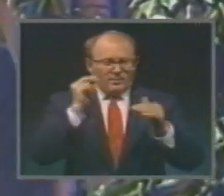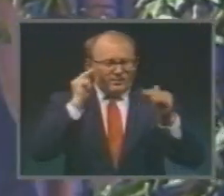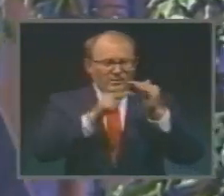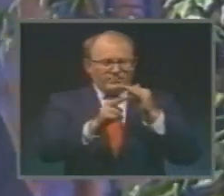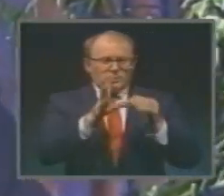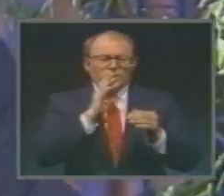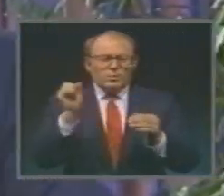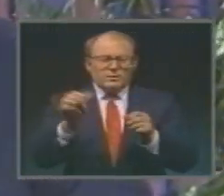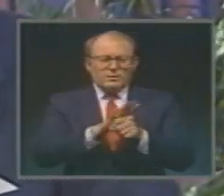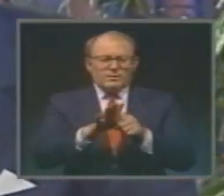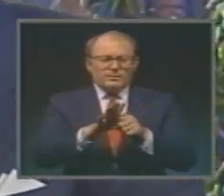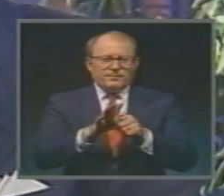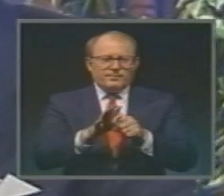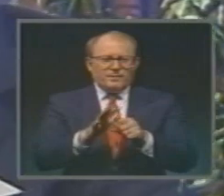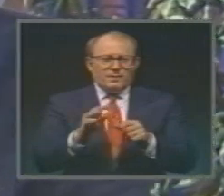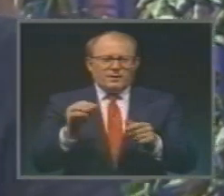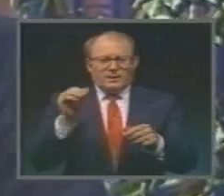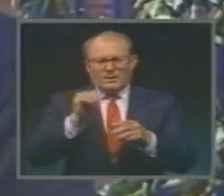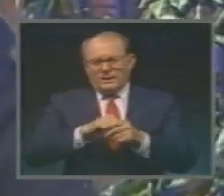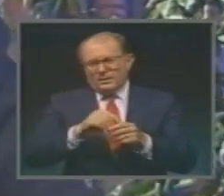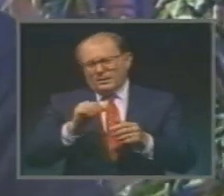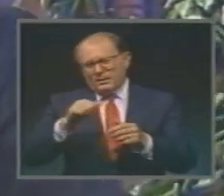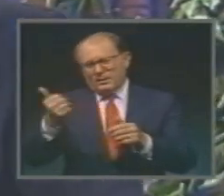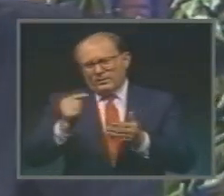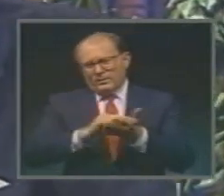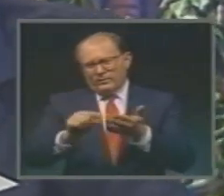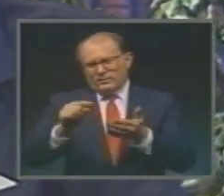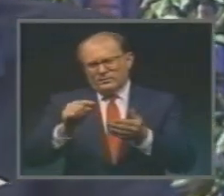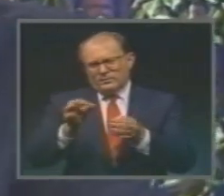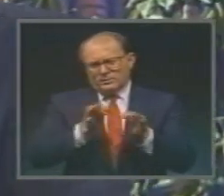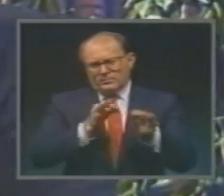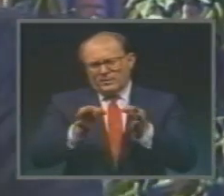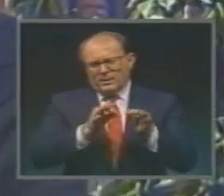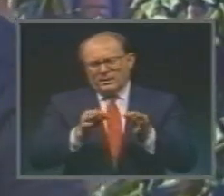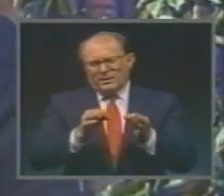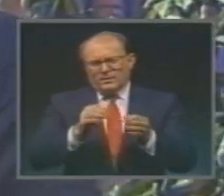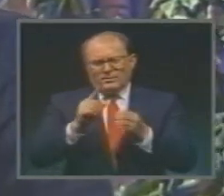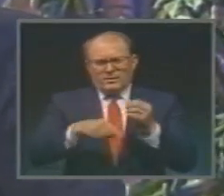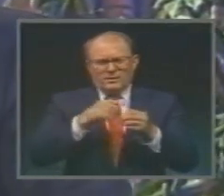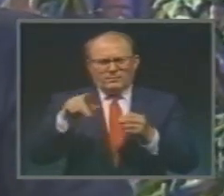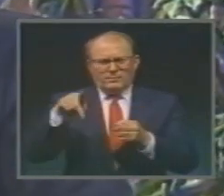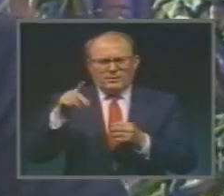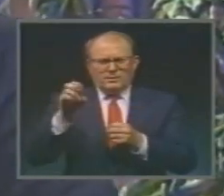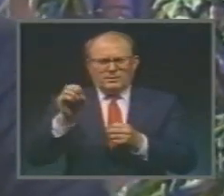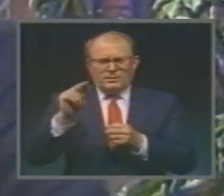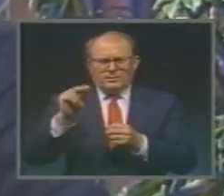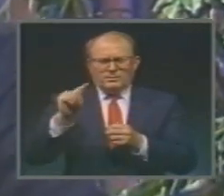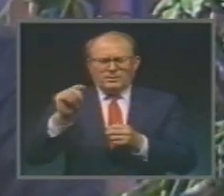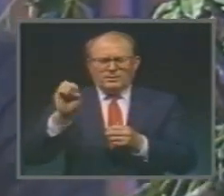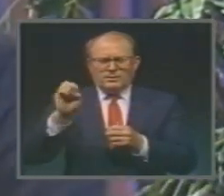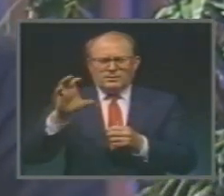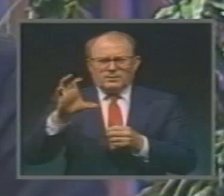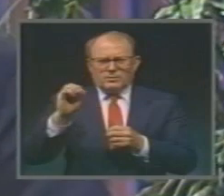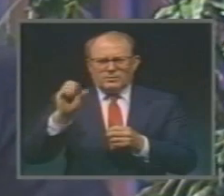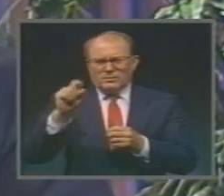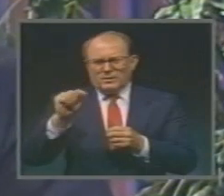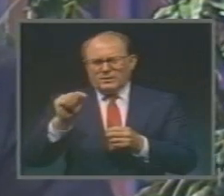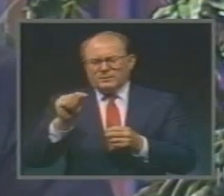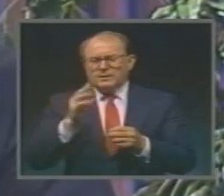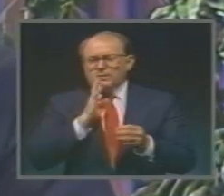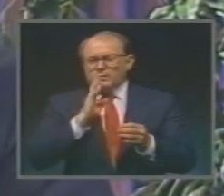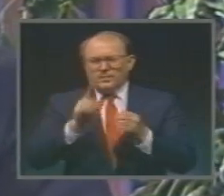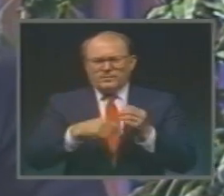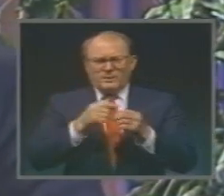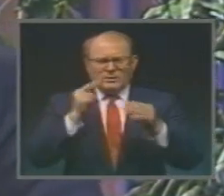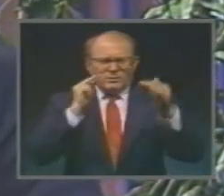In the very next chapter, describing the events of Pentecost, Peter spoke of the prophecy of David in the